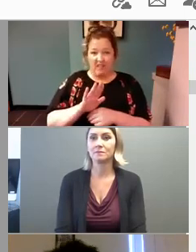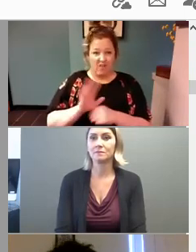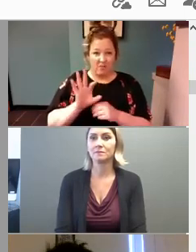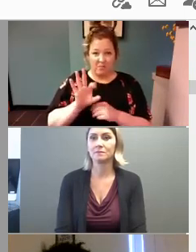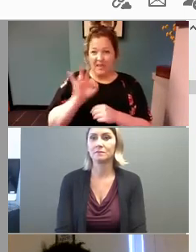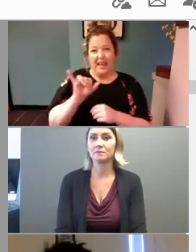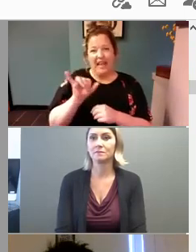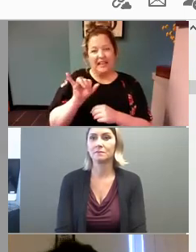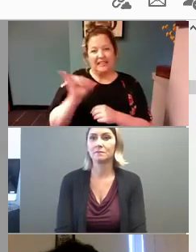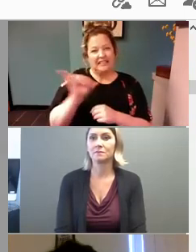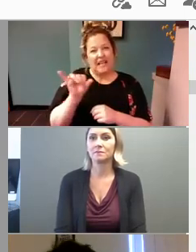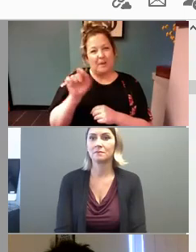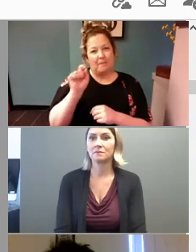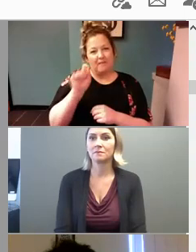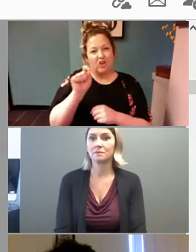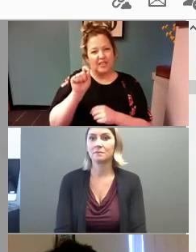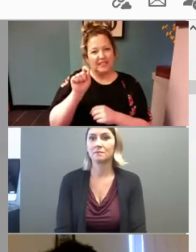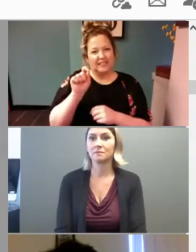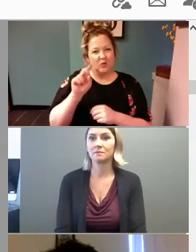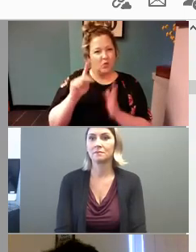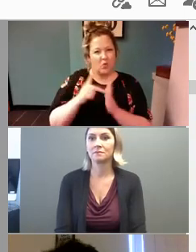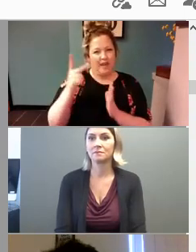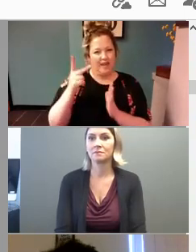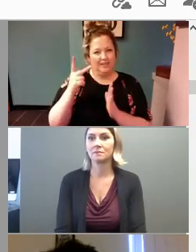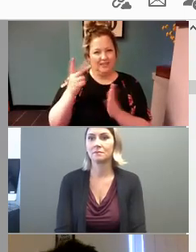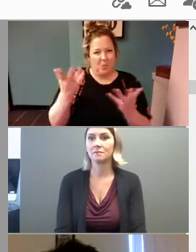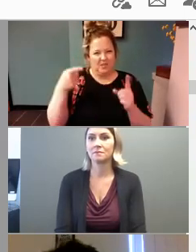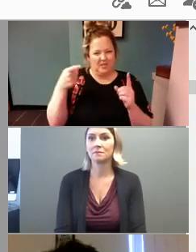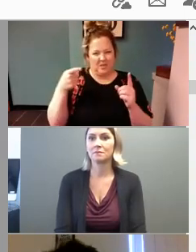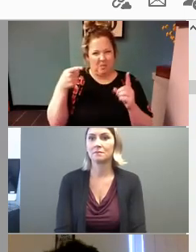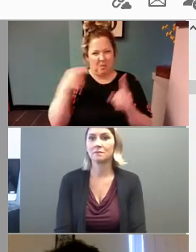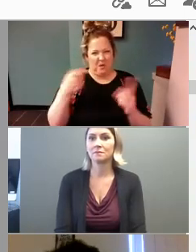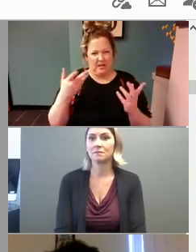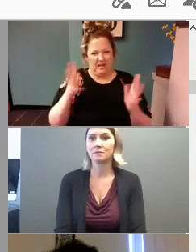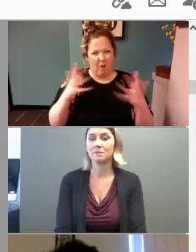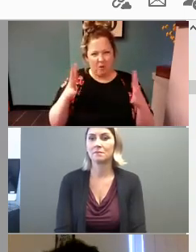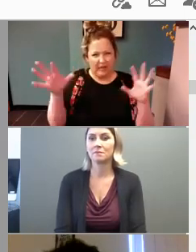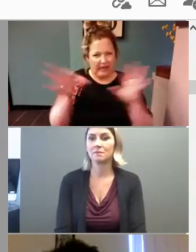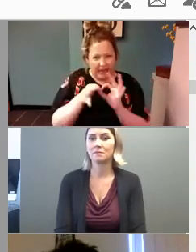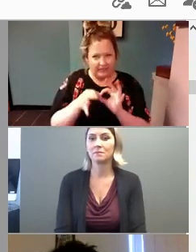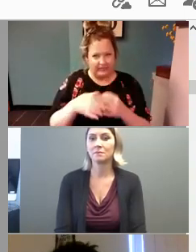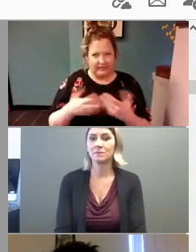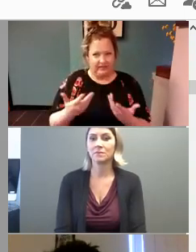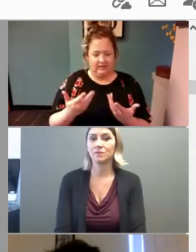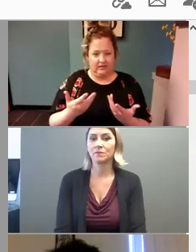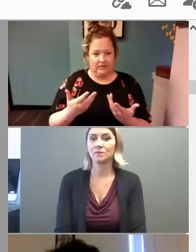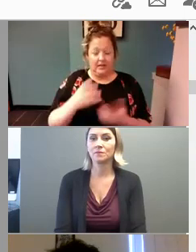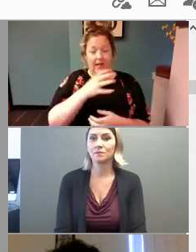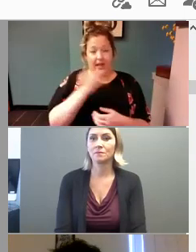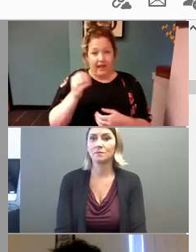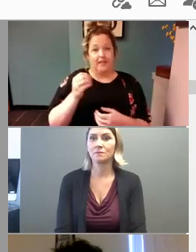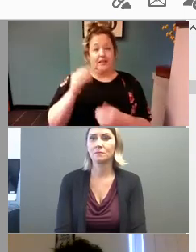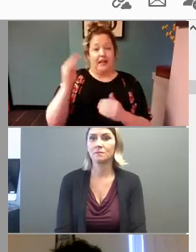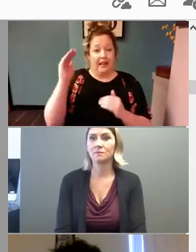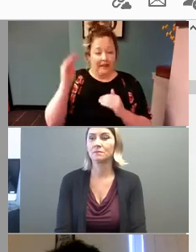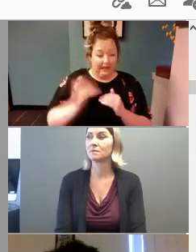That vertex is already connected. And secondly, I would also want to pick edges that have the least cost possible, because